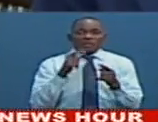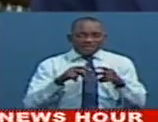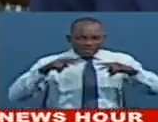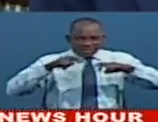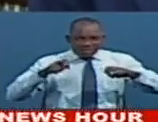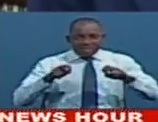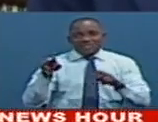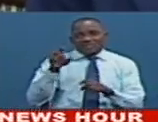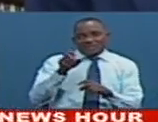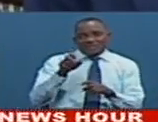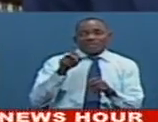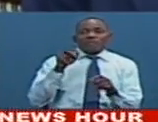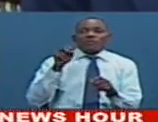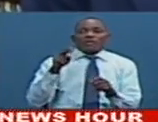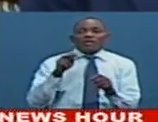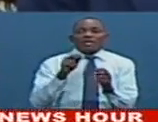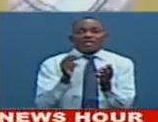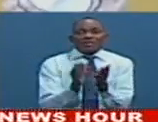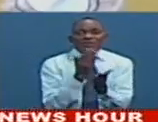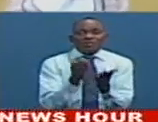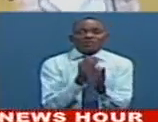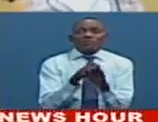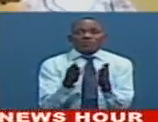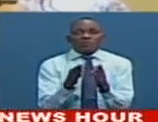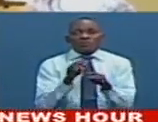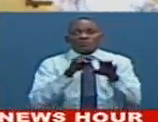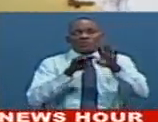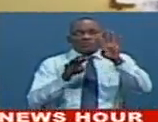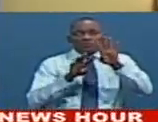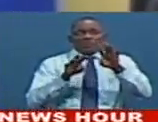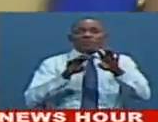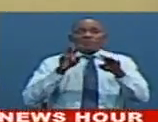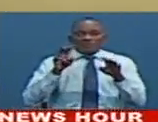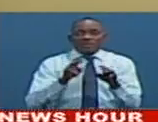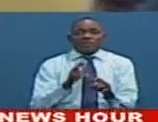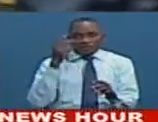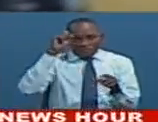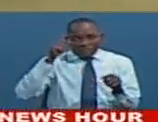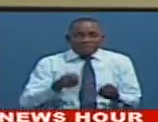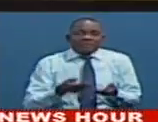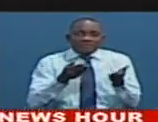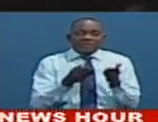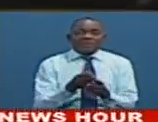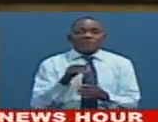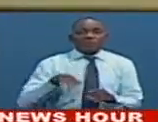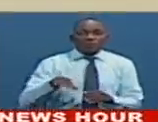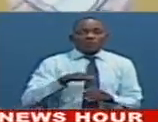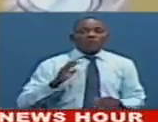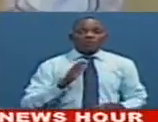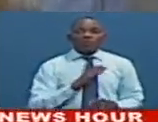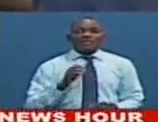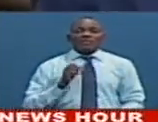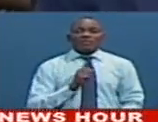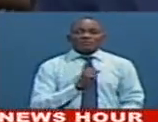studied a 312-page book of petitions from four regions presented to it by the President. The membership of the